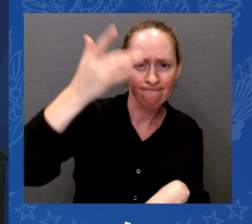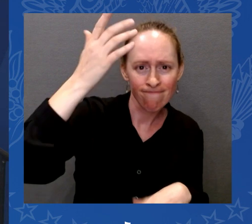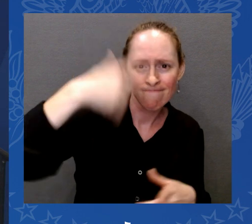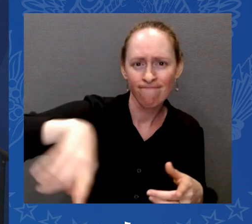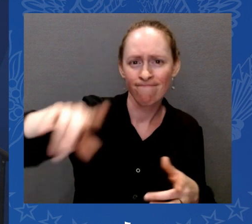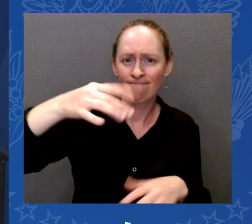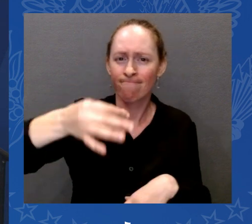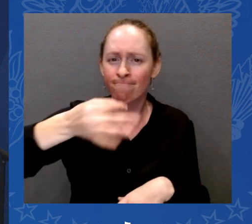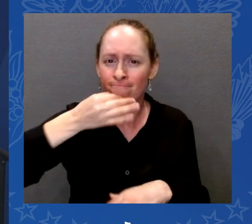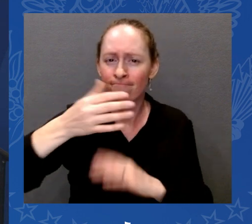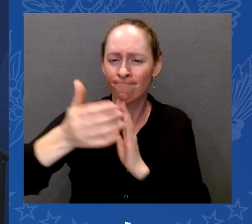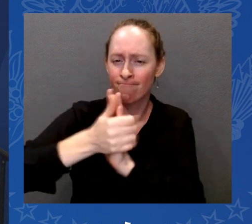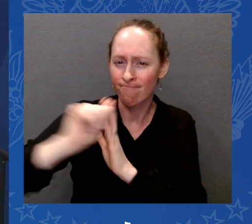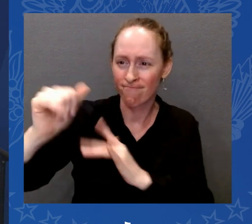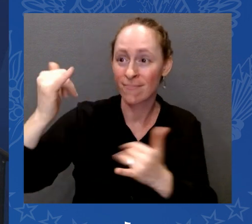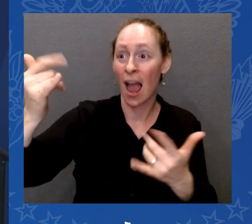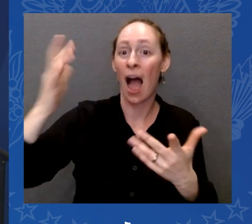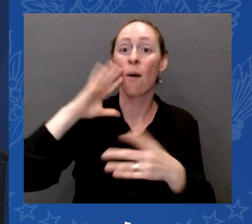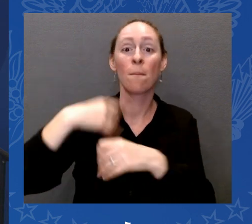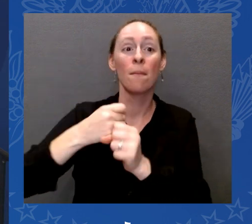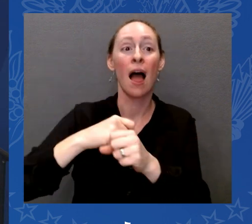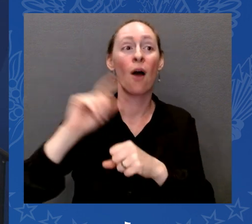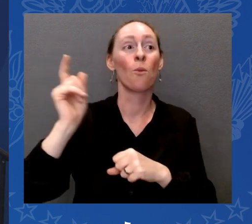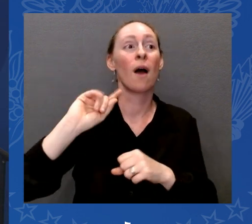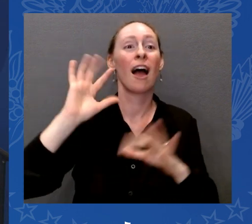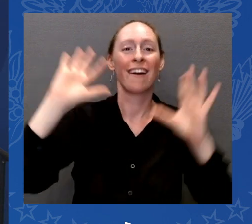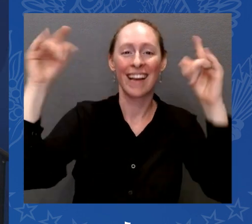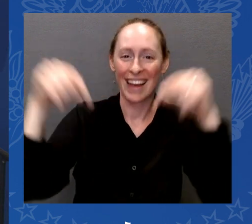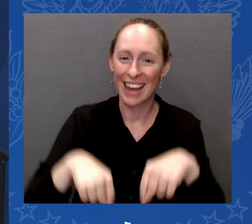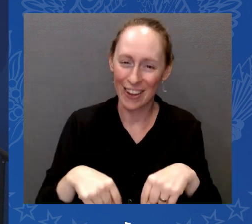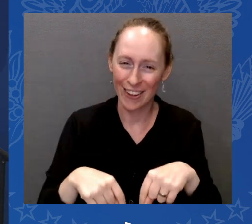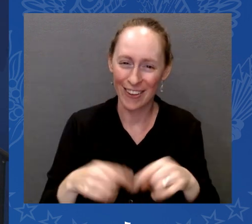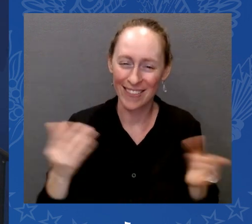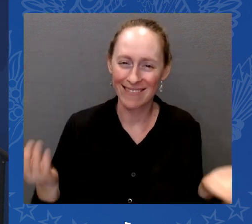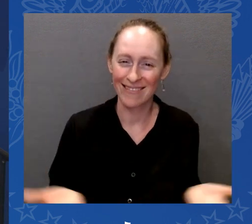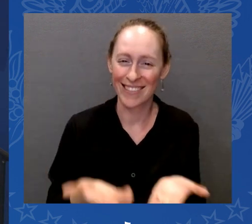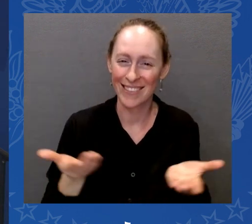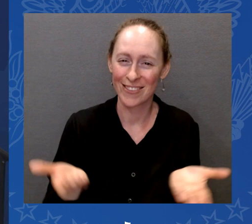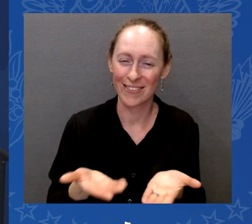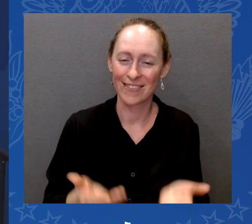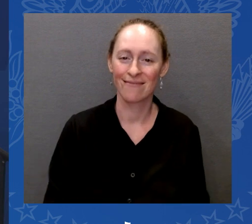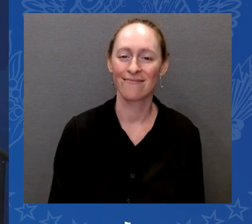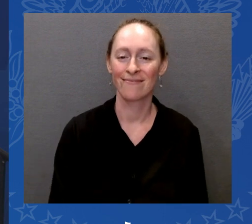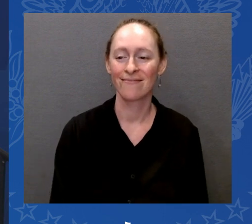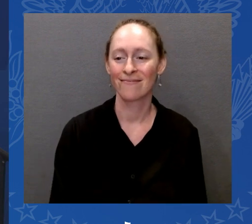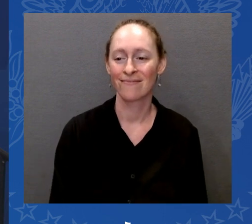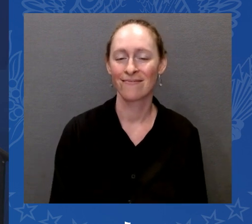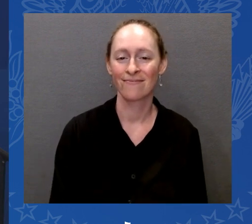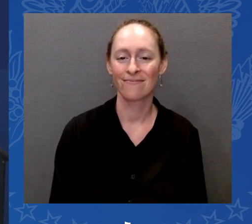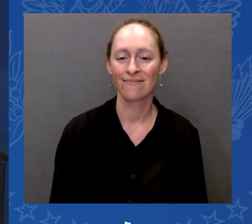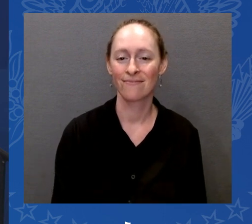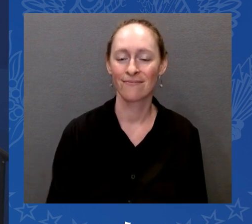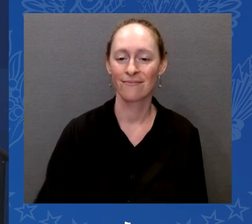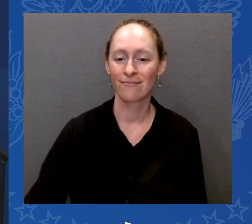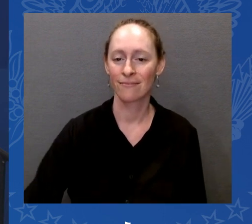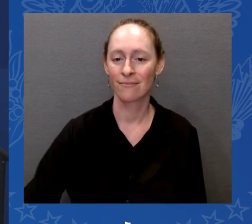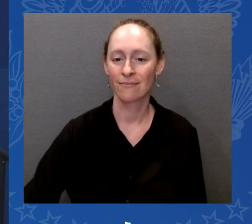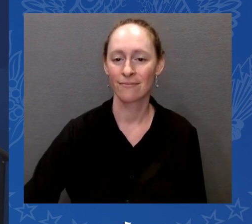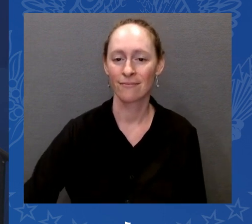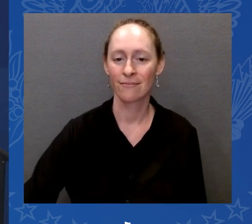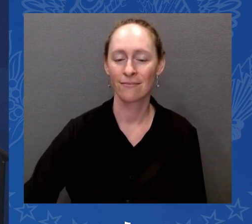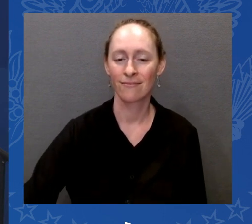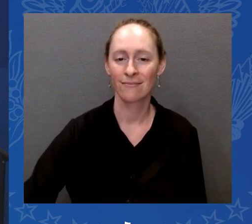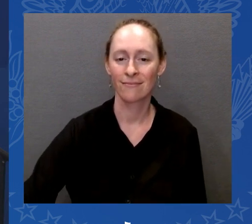And the importance of memory is also underscored by the sheer size of the market. The total market for memory